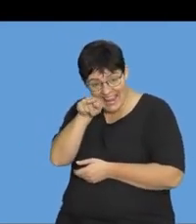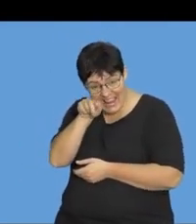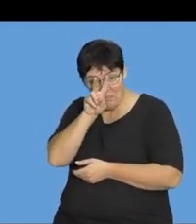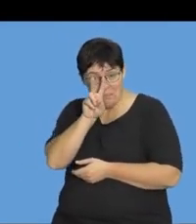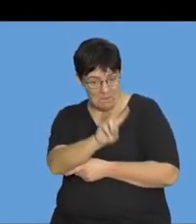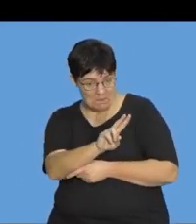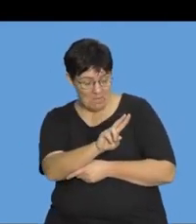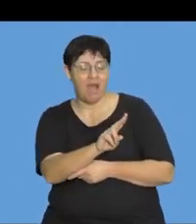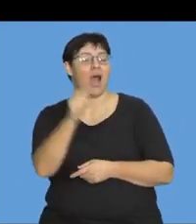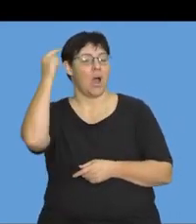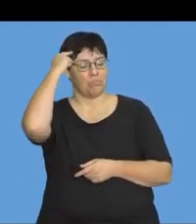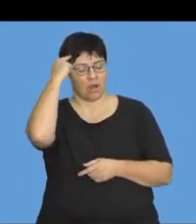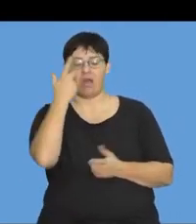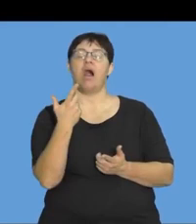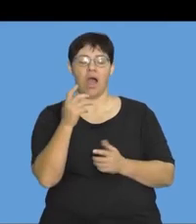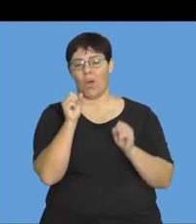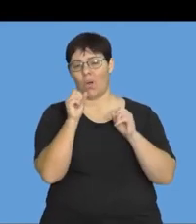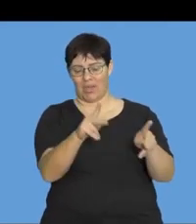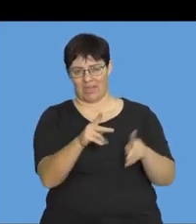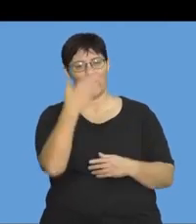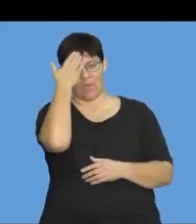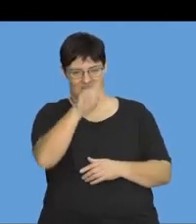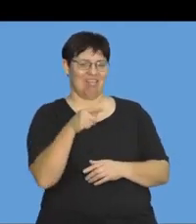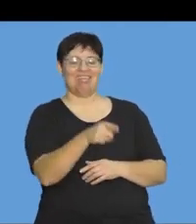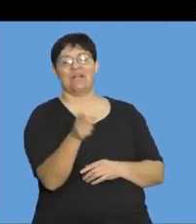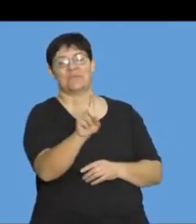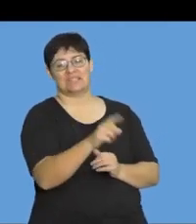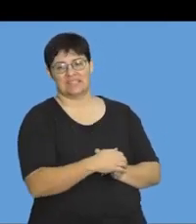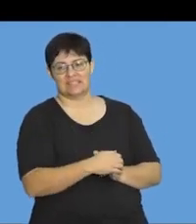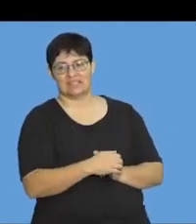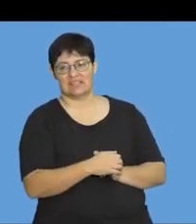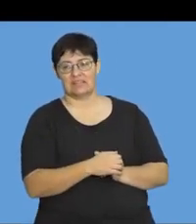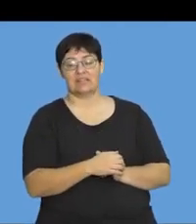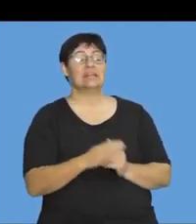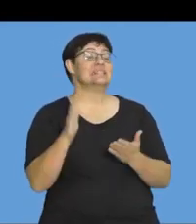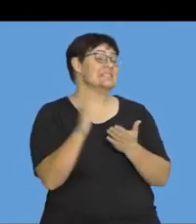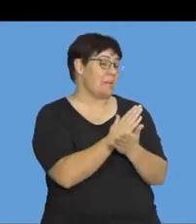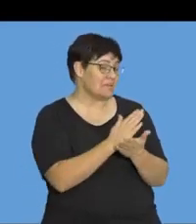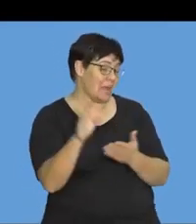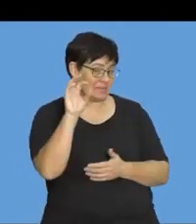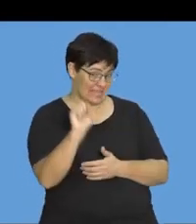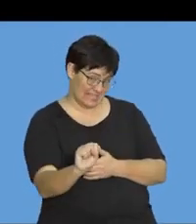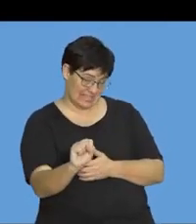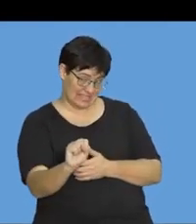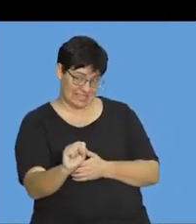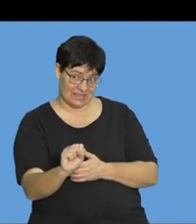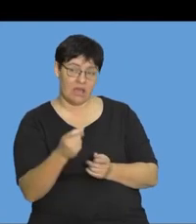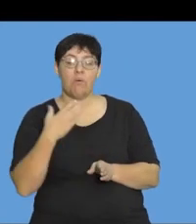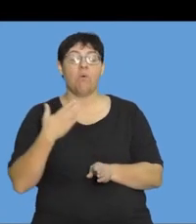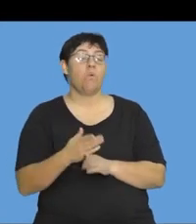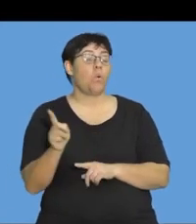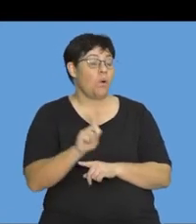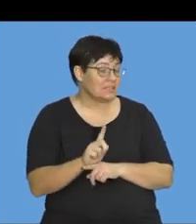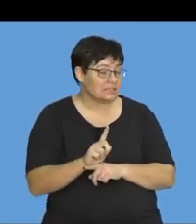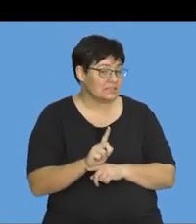your brain must be going, okay, I know what this is. And sometimes sulfur, right, whose function is to